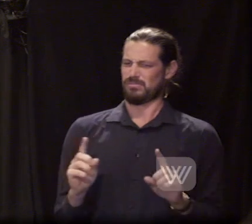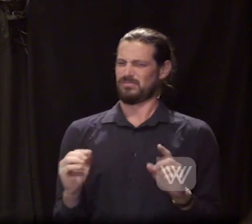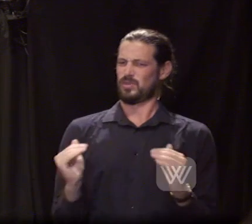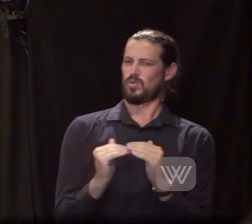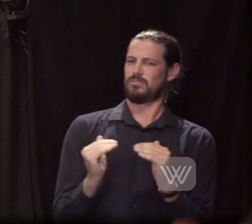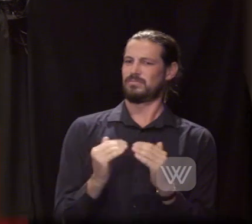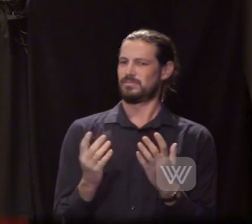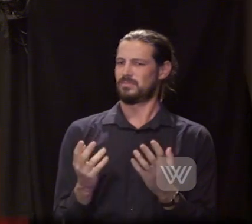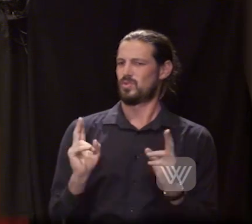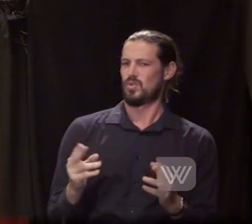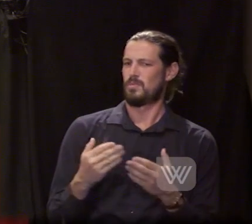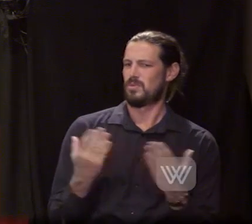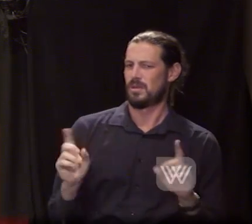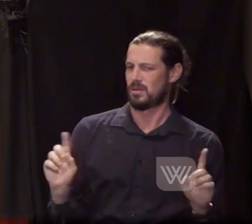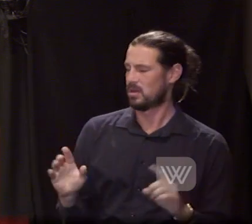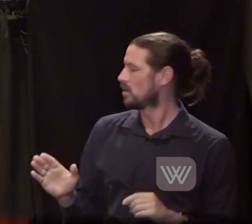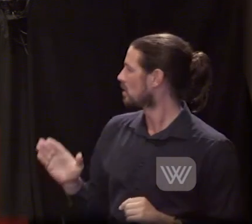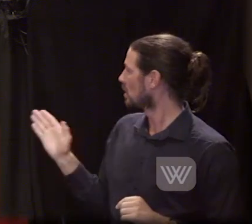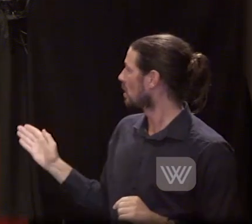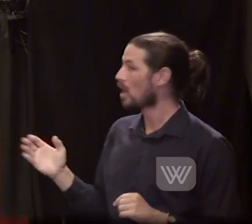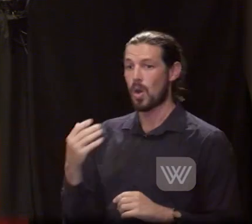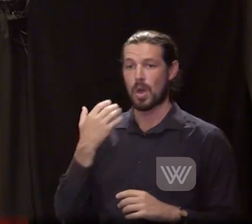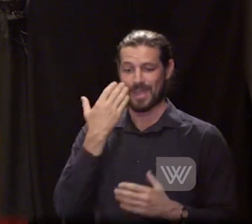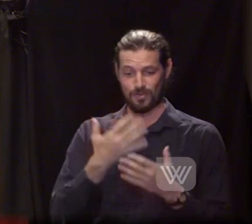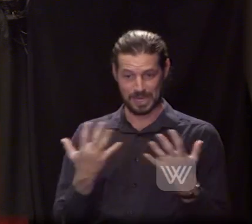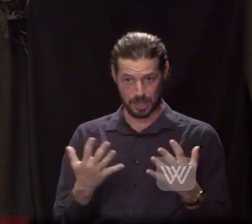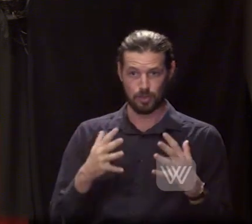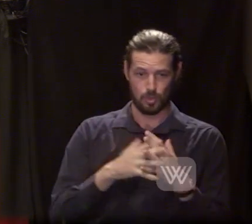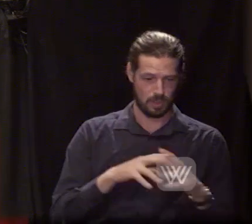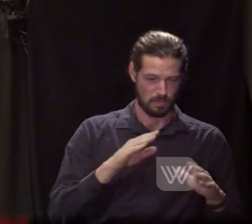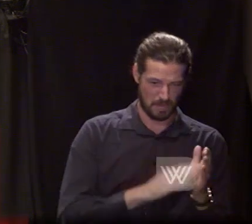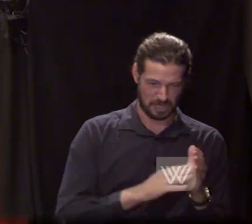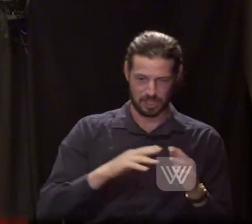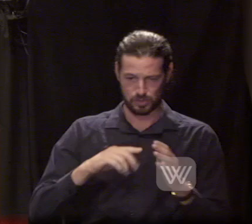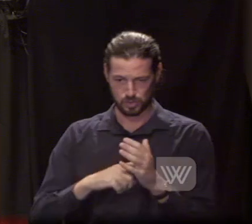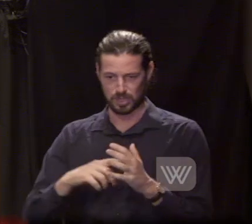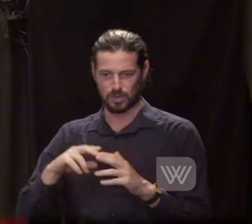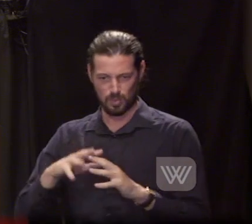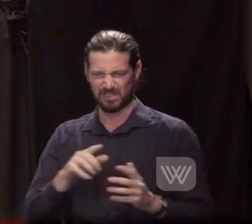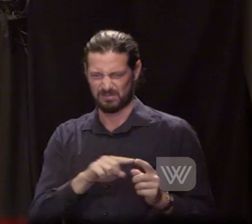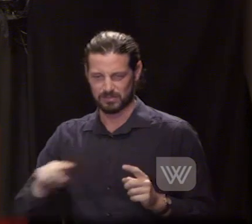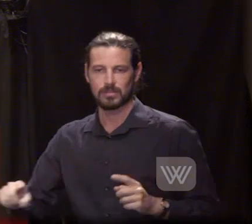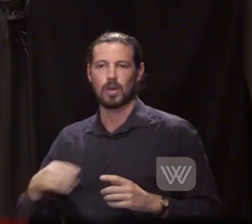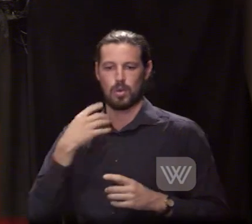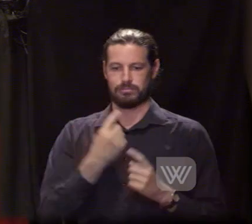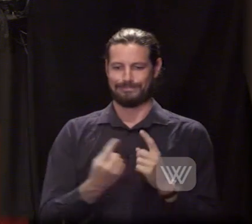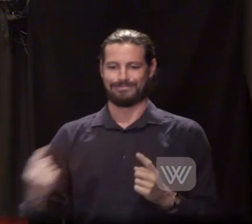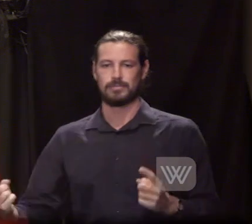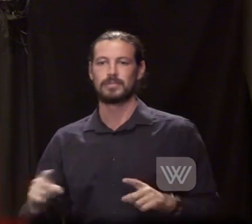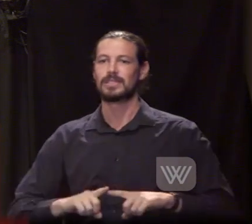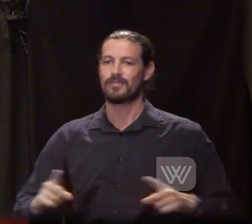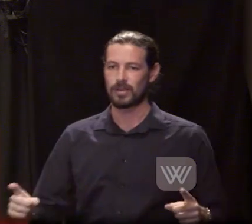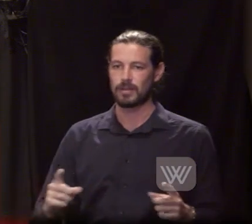dome? Yeah, so each day of the week was different, but every week was very similar. So there kind of is a familiar